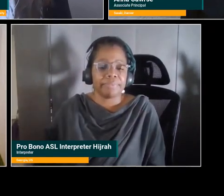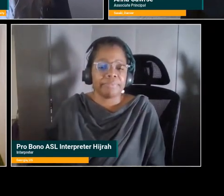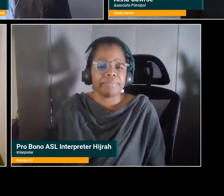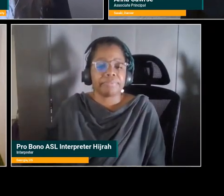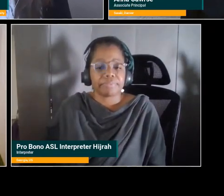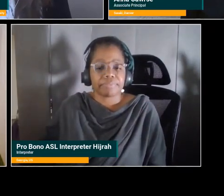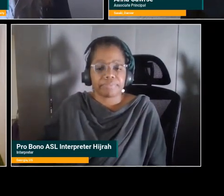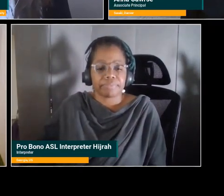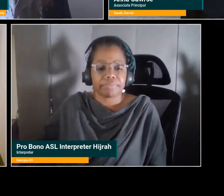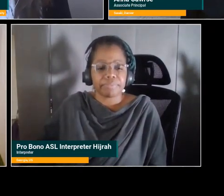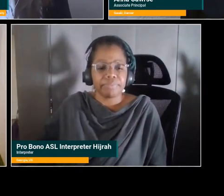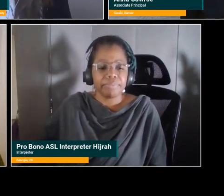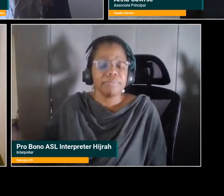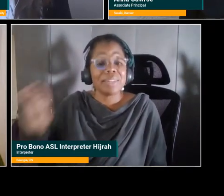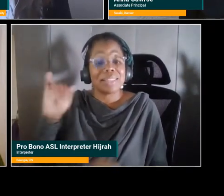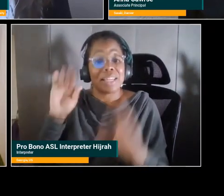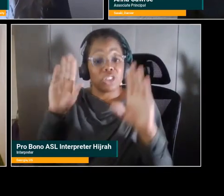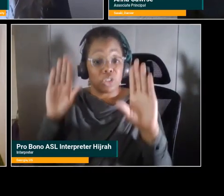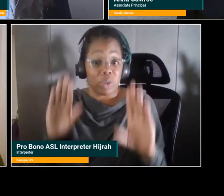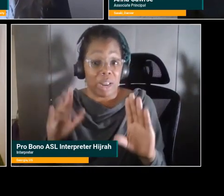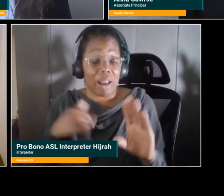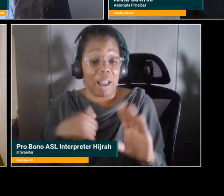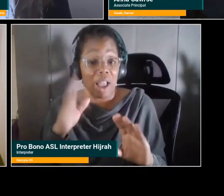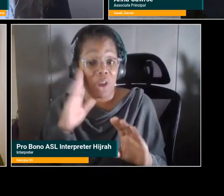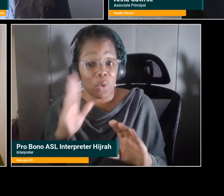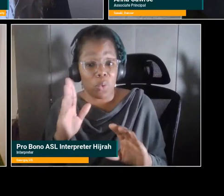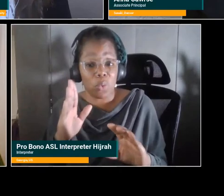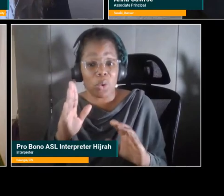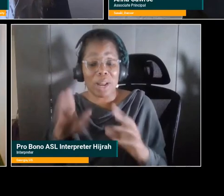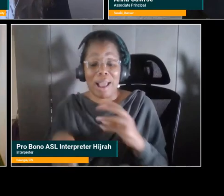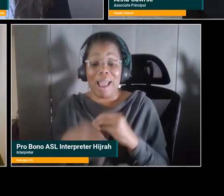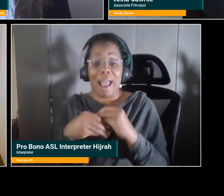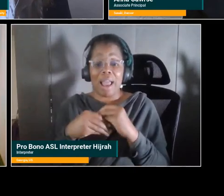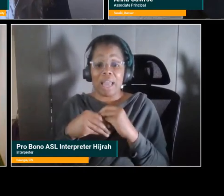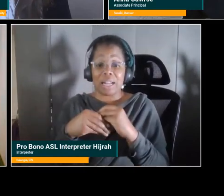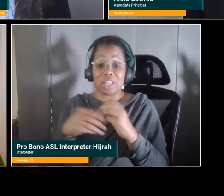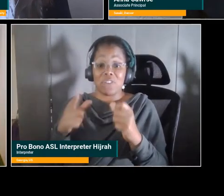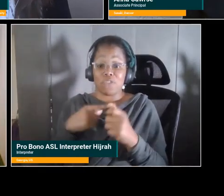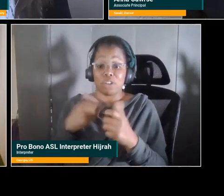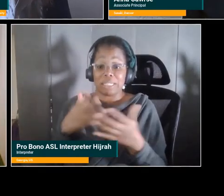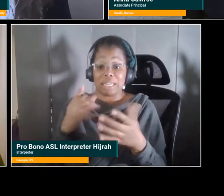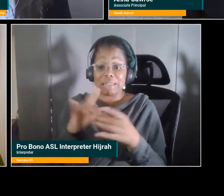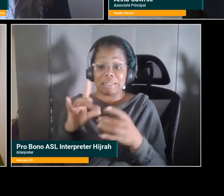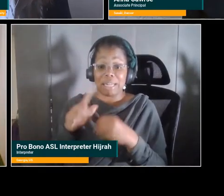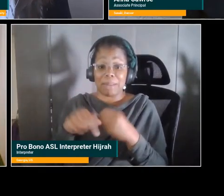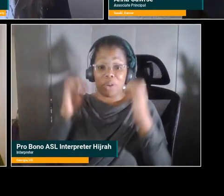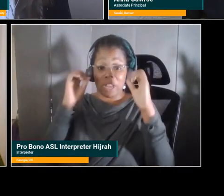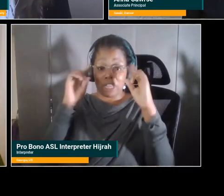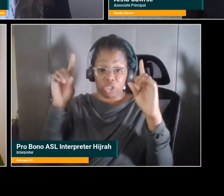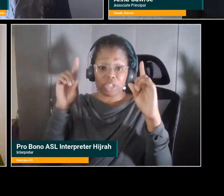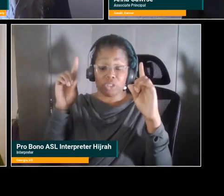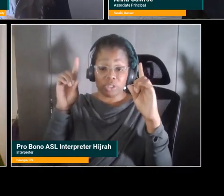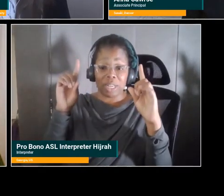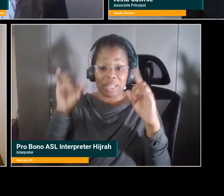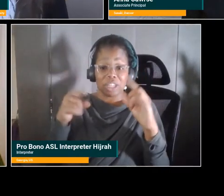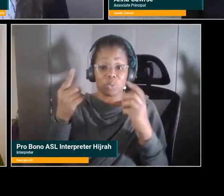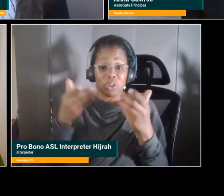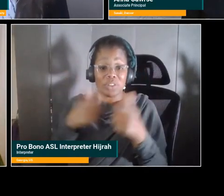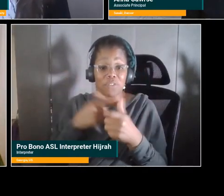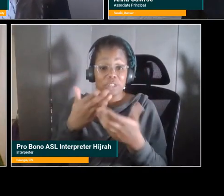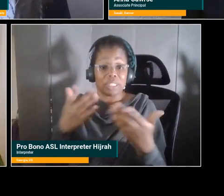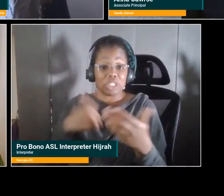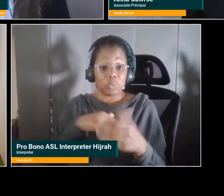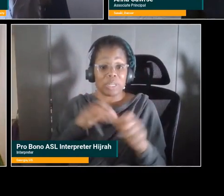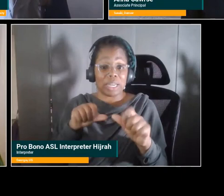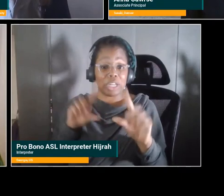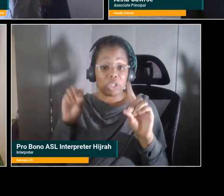I think that's great. I would add, well, going back to the first thing I said about education as being one of the first things we can do. But